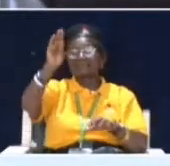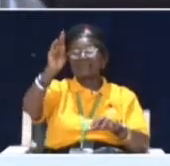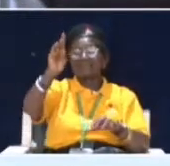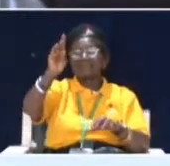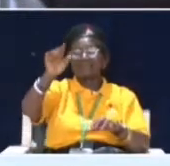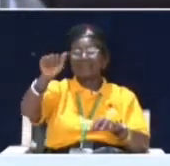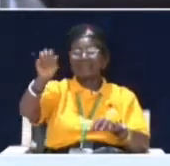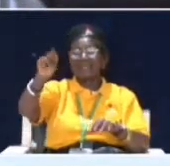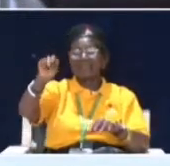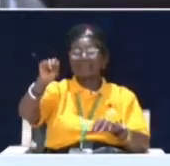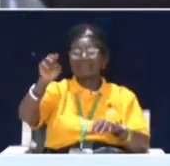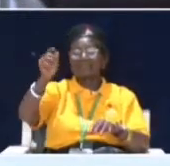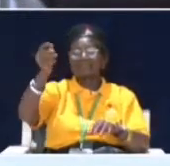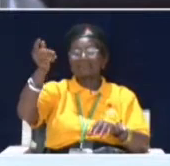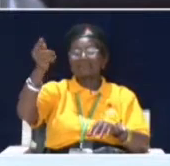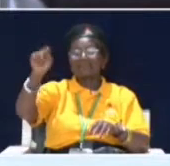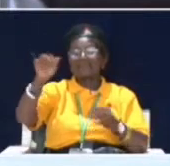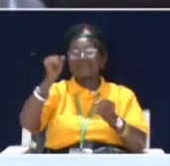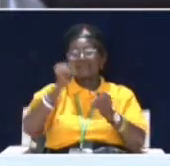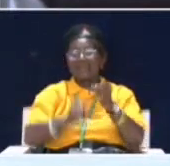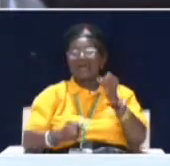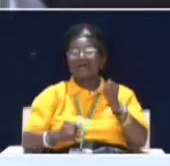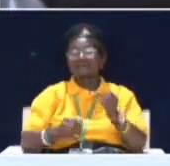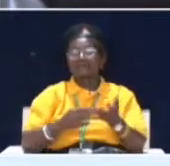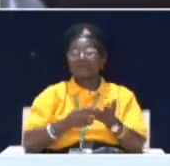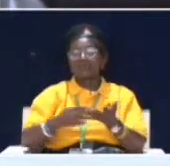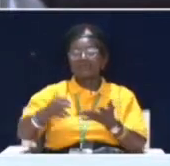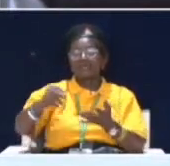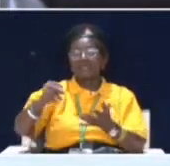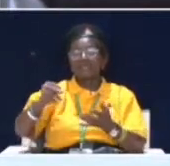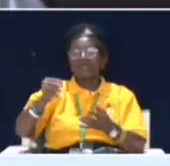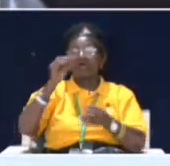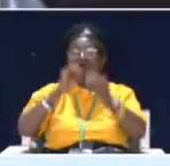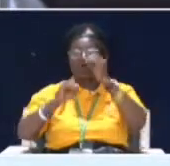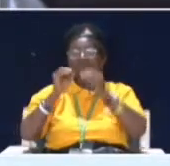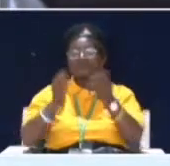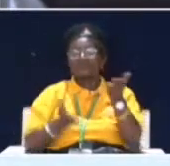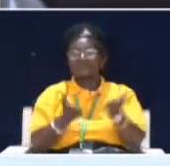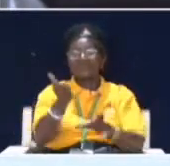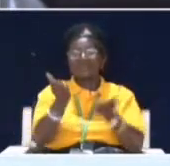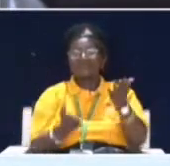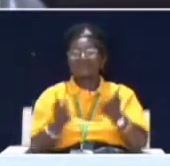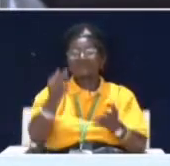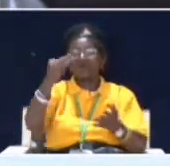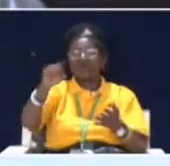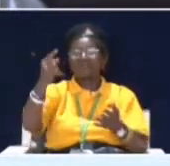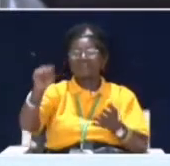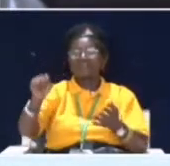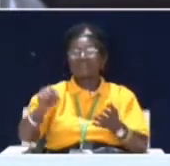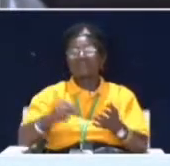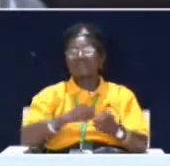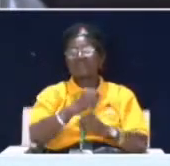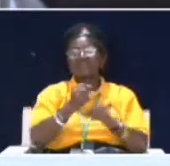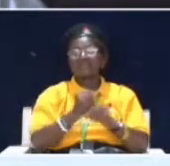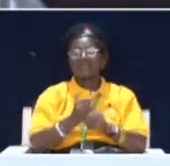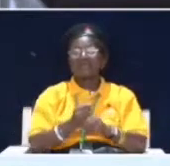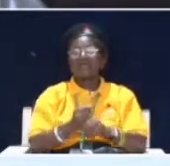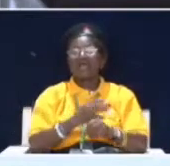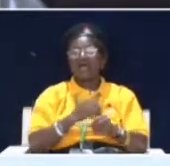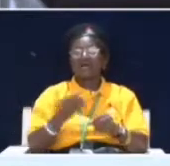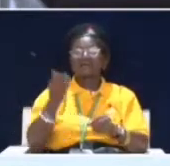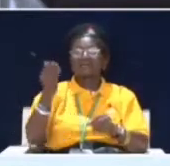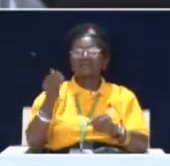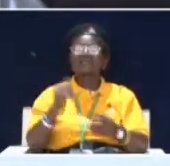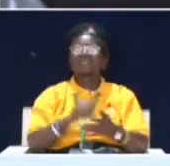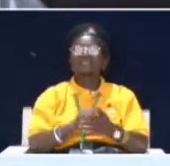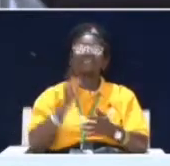the last Holy Communion service of the year. And that will be followed by a service of